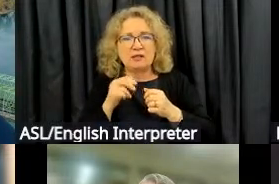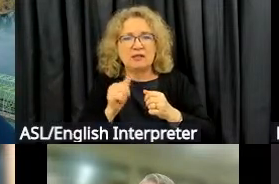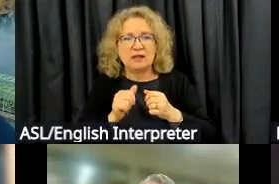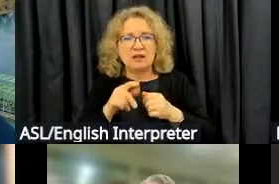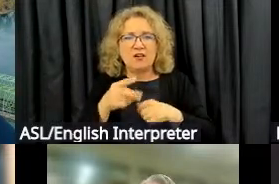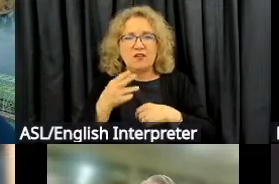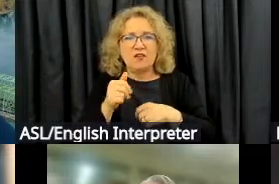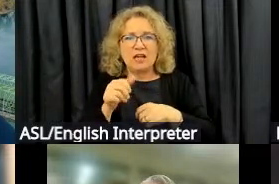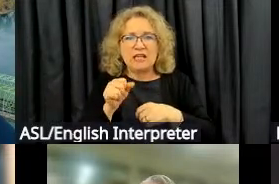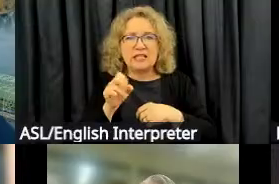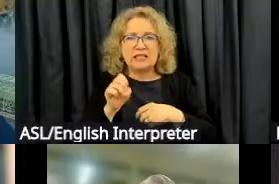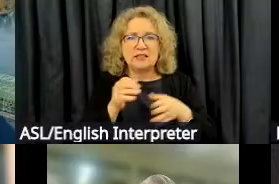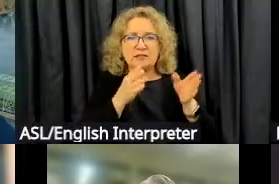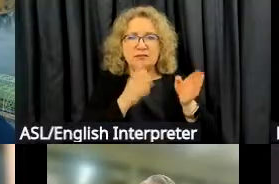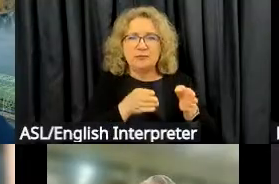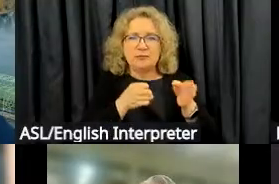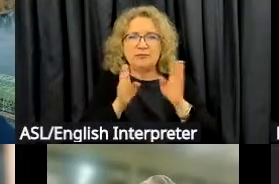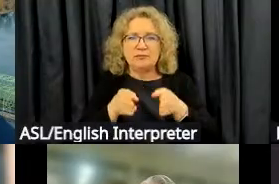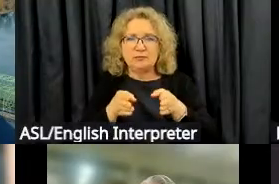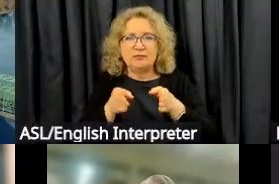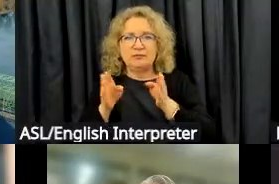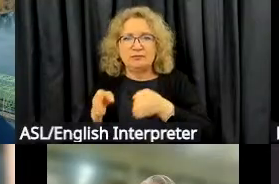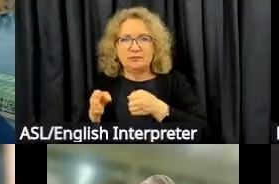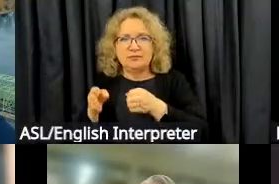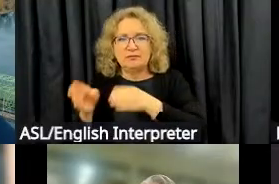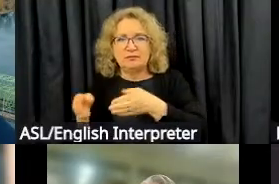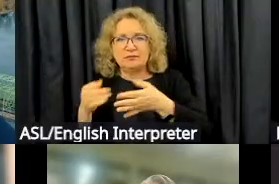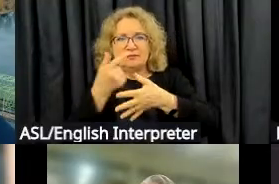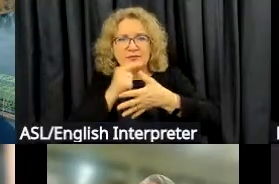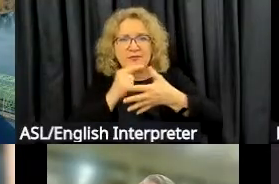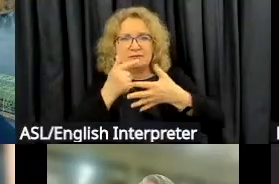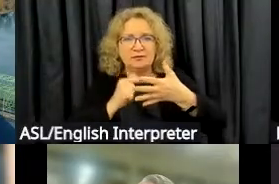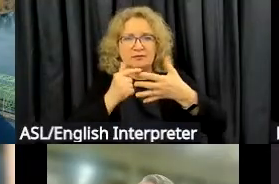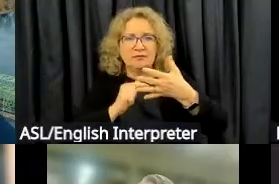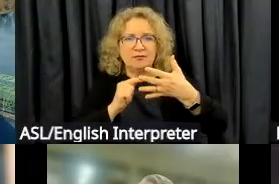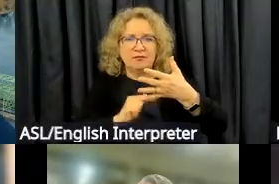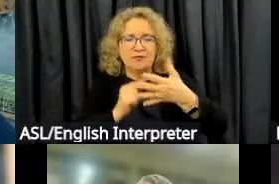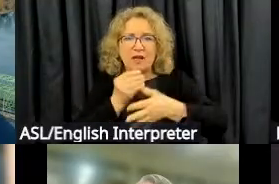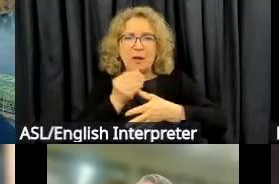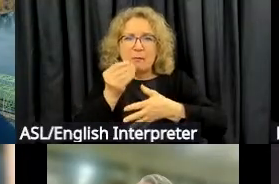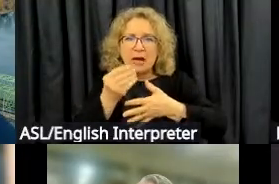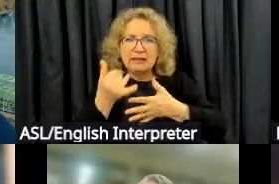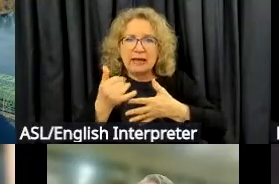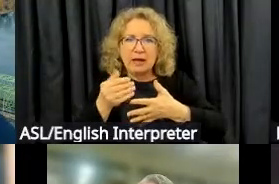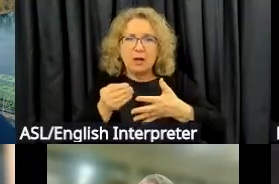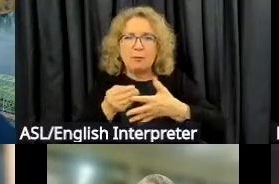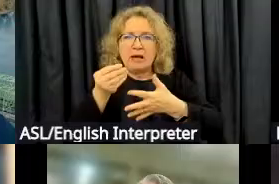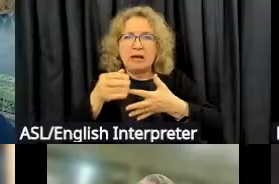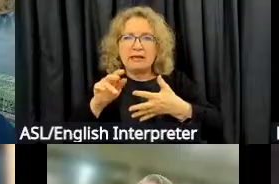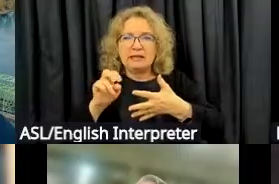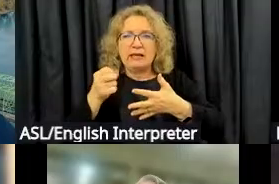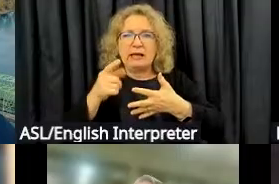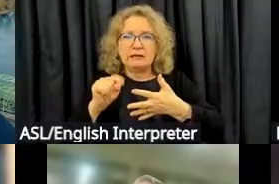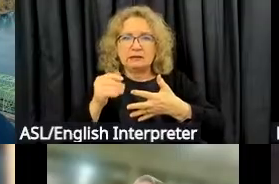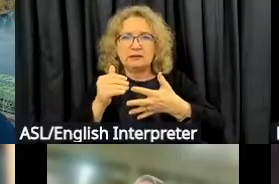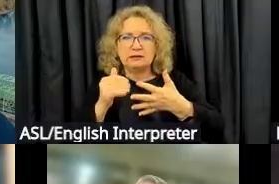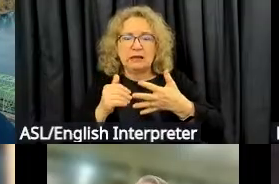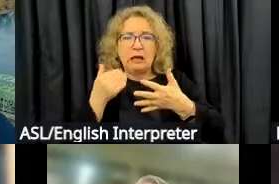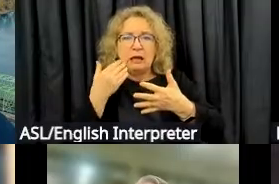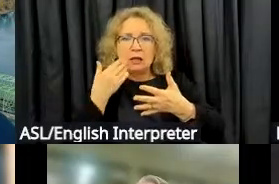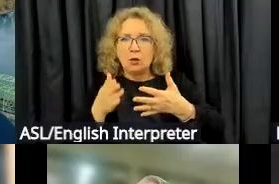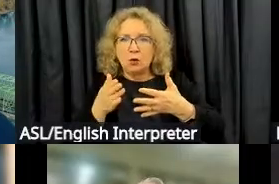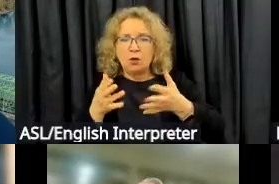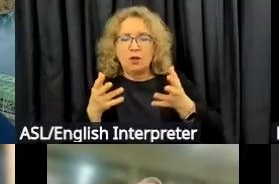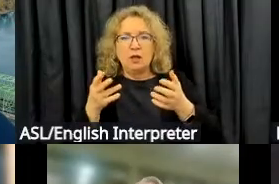and get started with? And then what would be next? And I think that would be helpful. And I don't recall, I may have missed a meeting or two if that